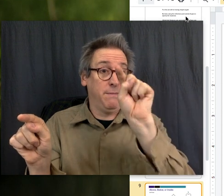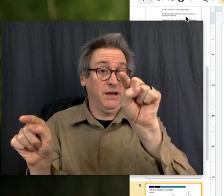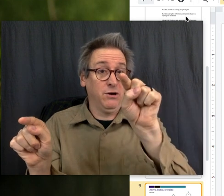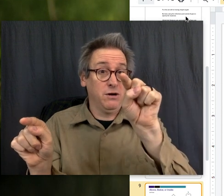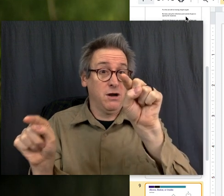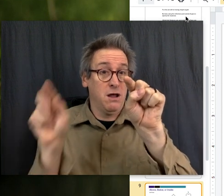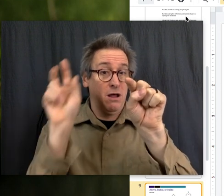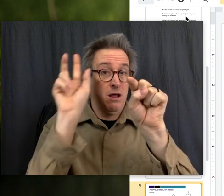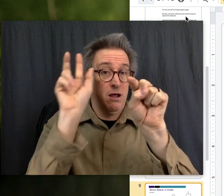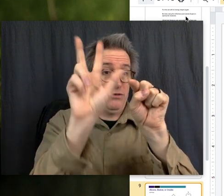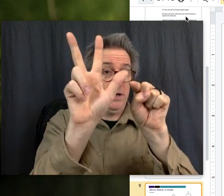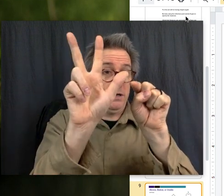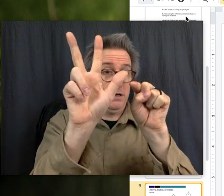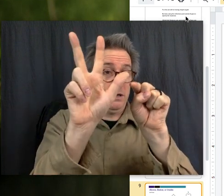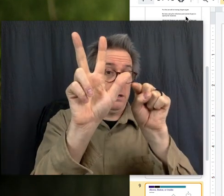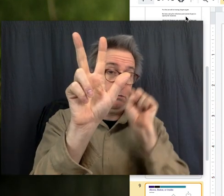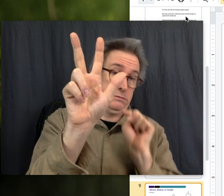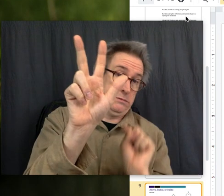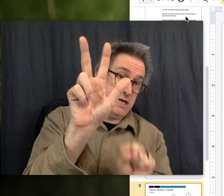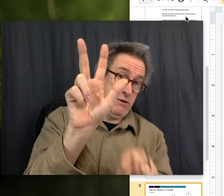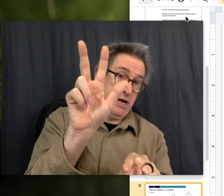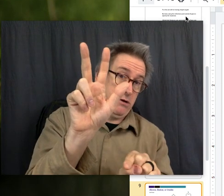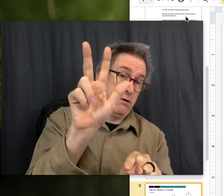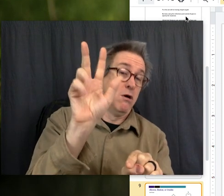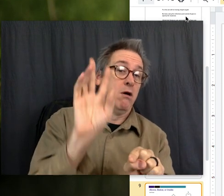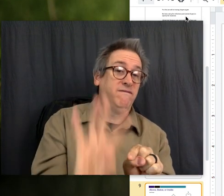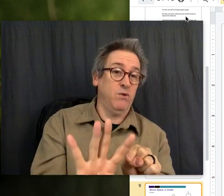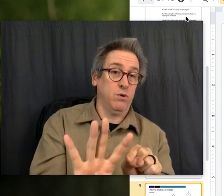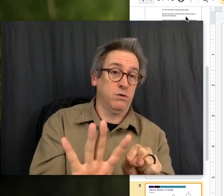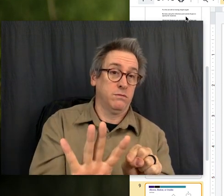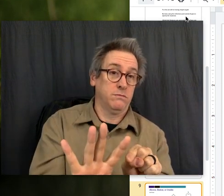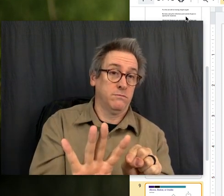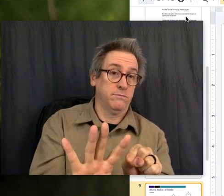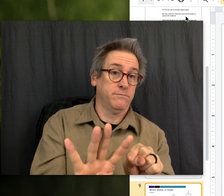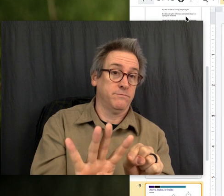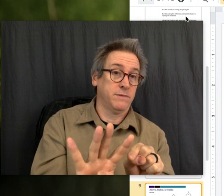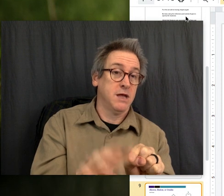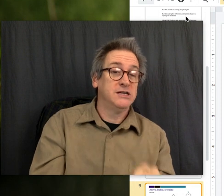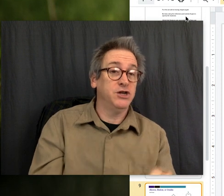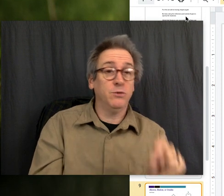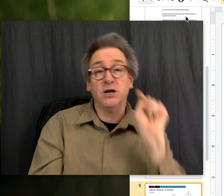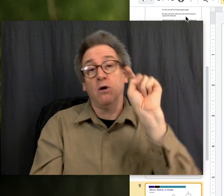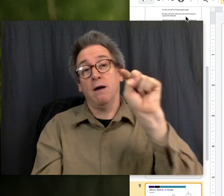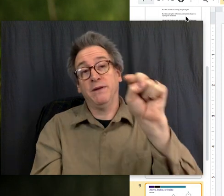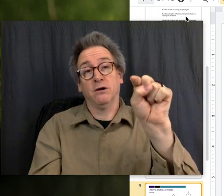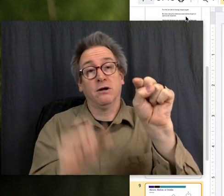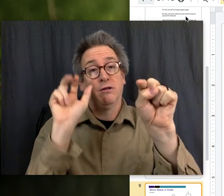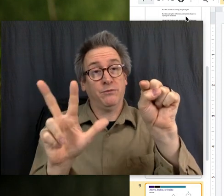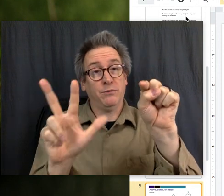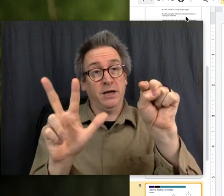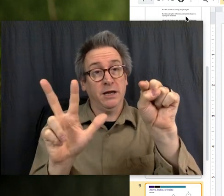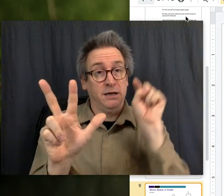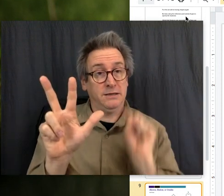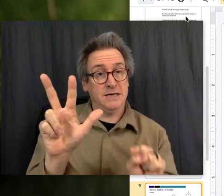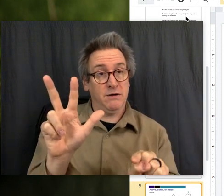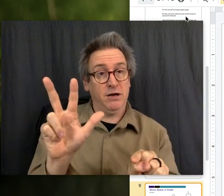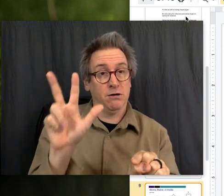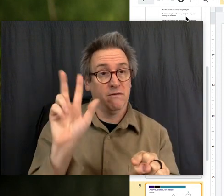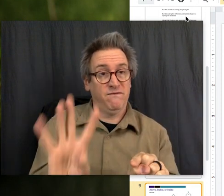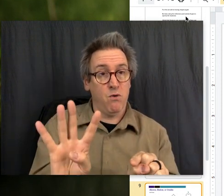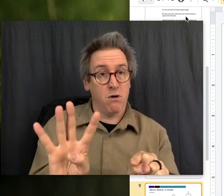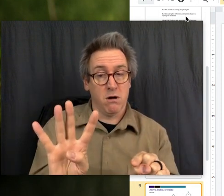Up here, 3. Down here, 4. So you don't want to go up here, 3,